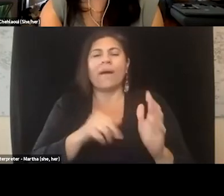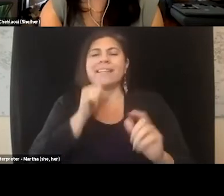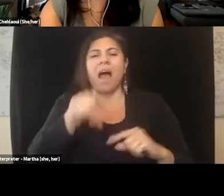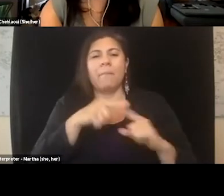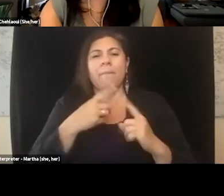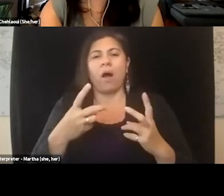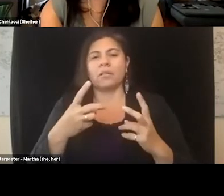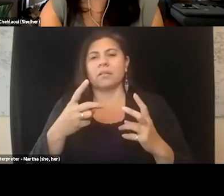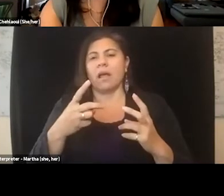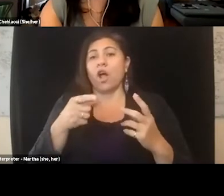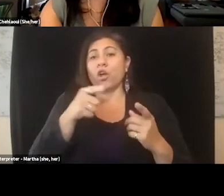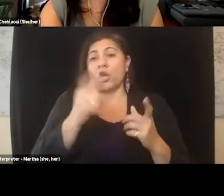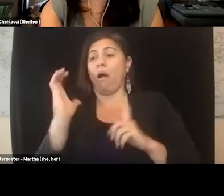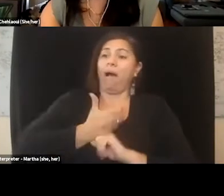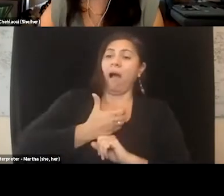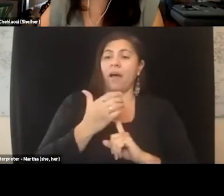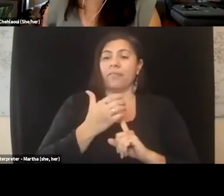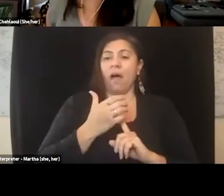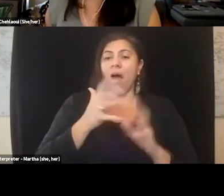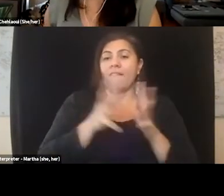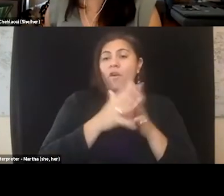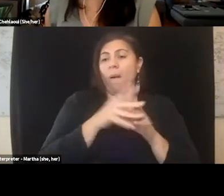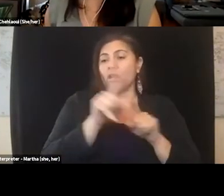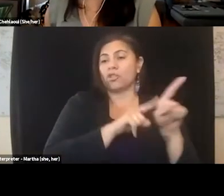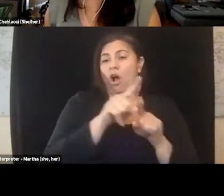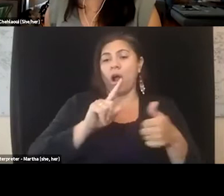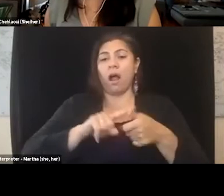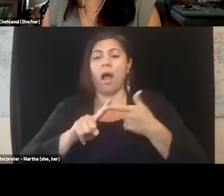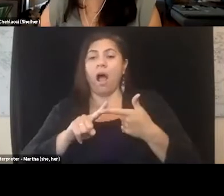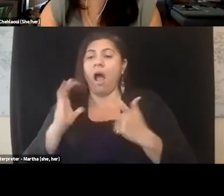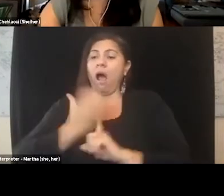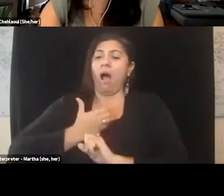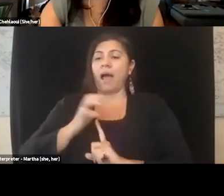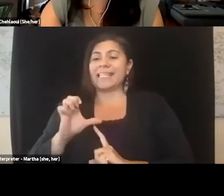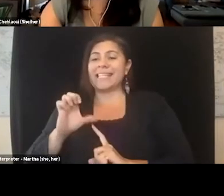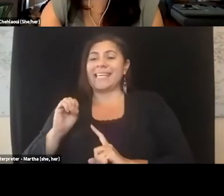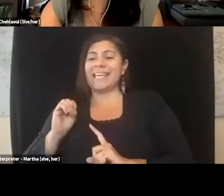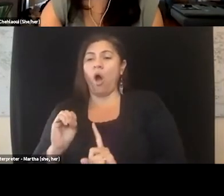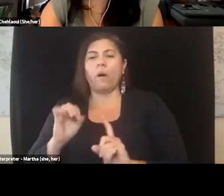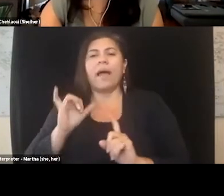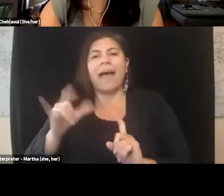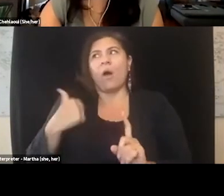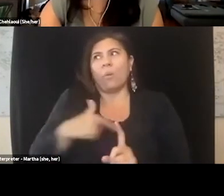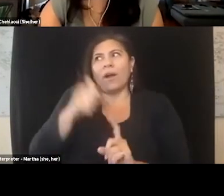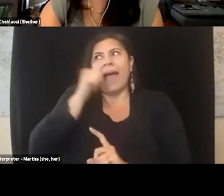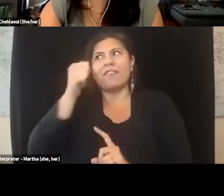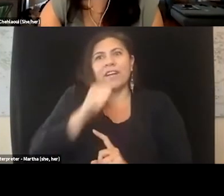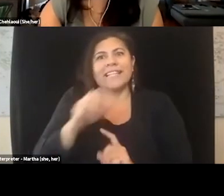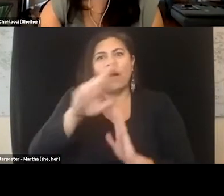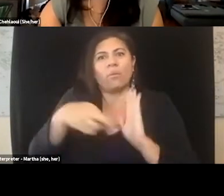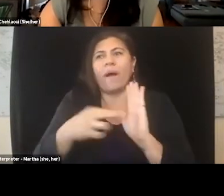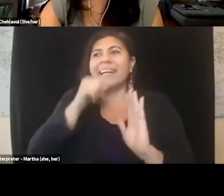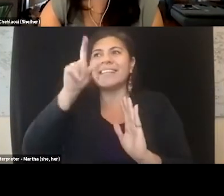friend, you're playing the CEO, you're playing the football star, you're playing whatever, that we are just in everyday roles, that we don't have to just play